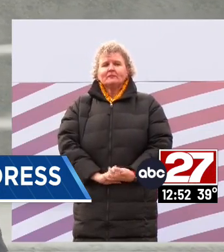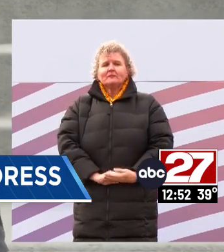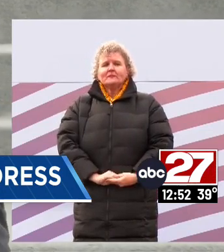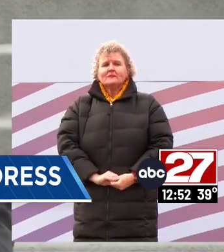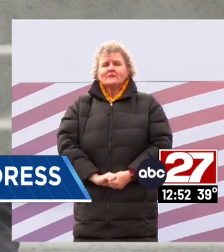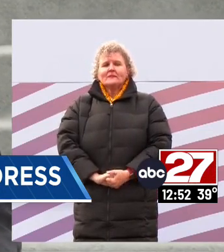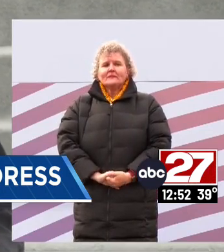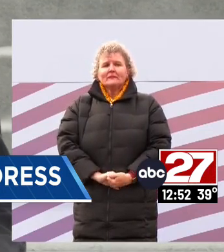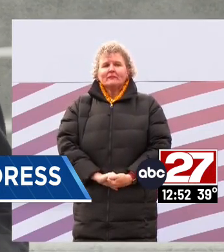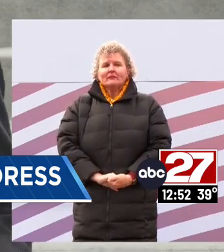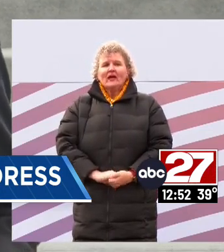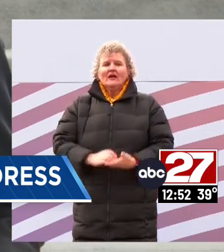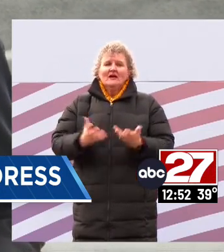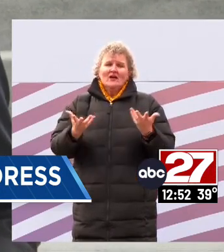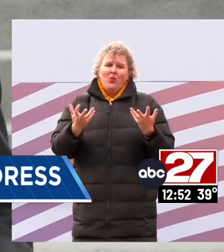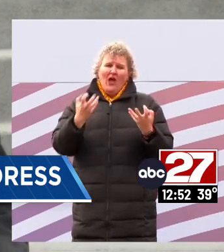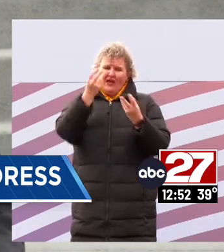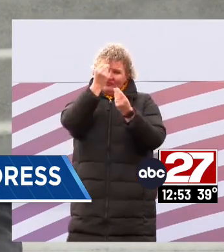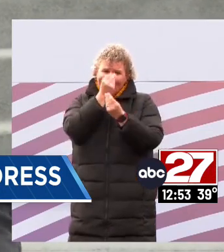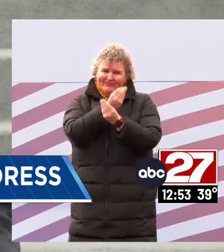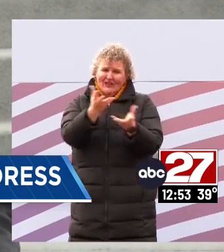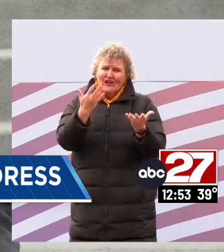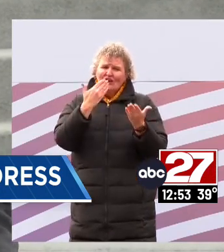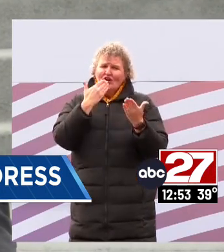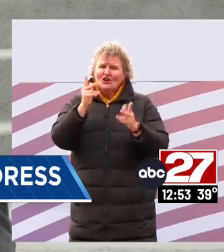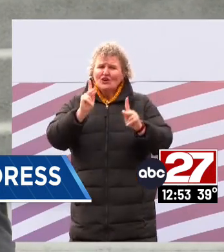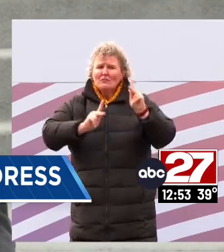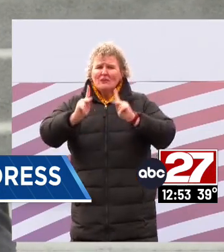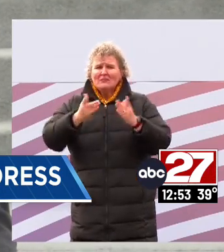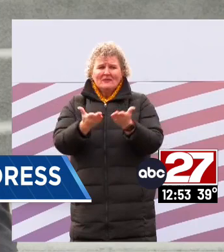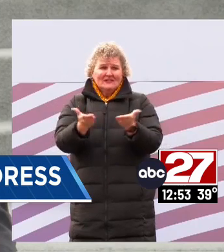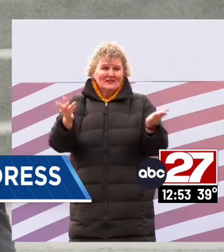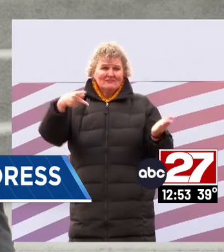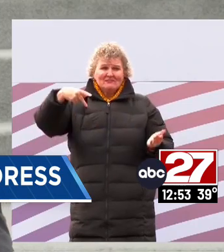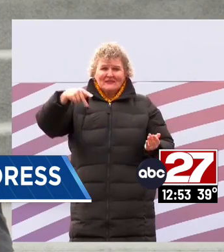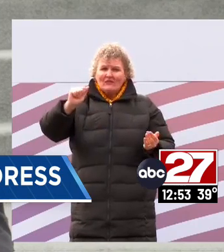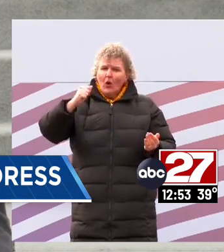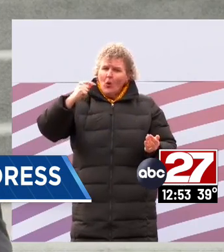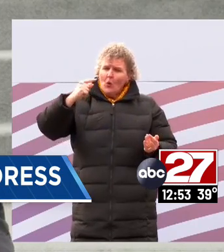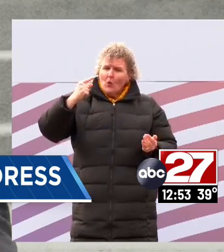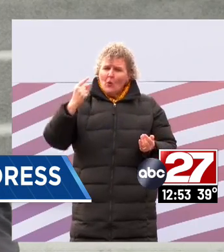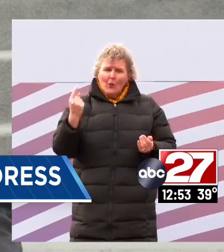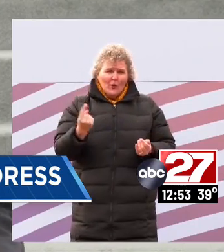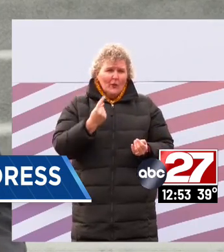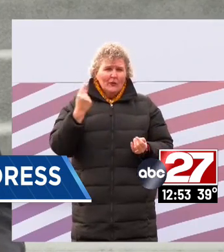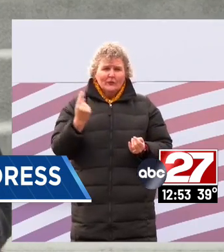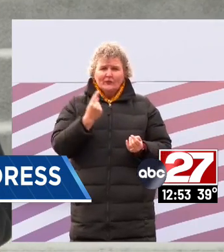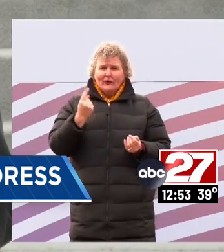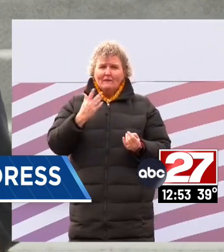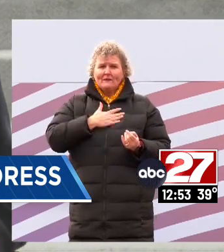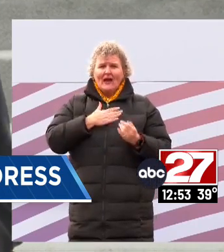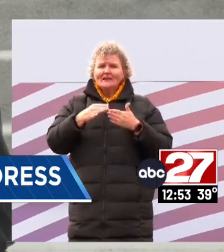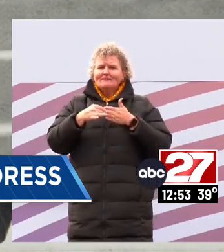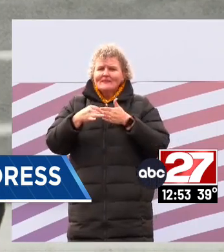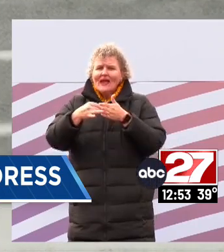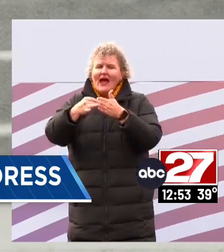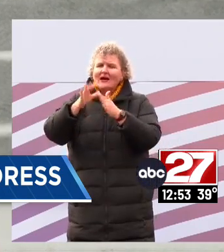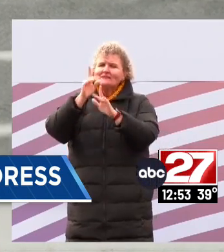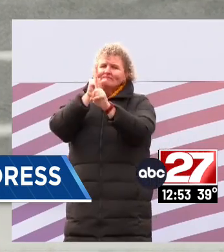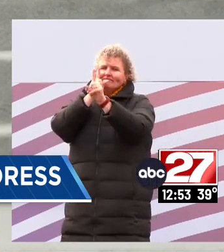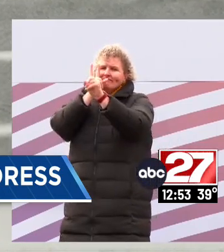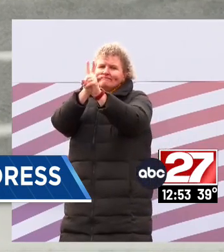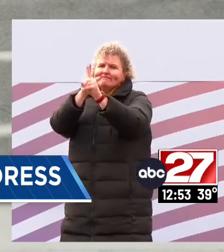I want you to know that you, the good people of Pennsylvania, will always be my North Star. I'm mindful of the fact that